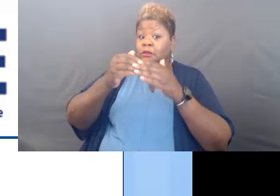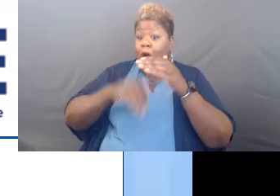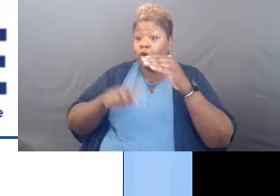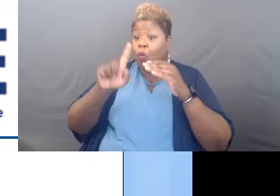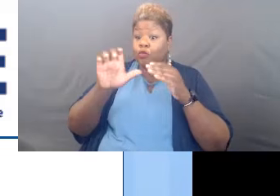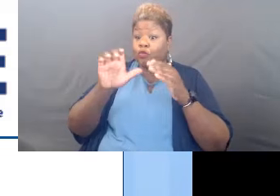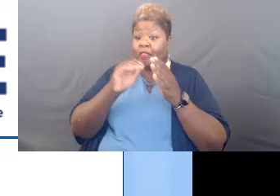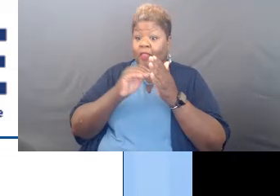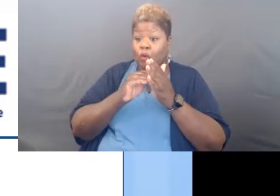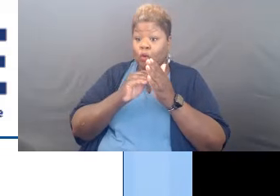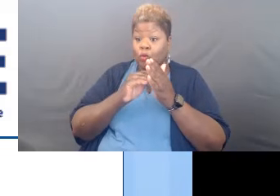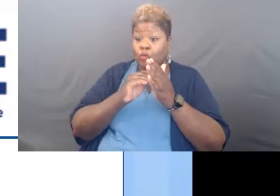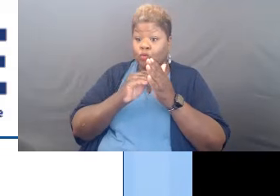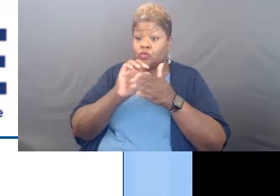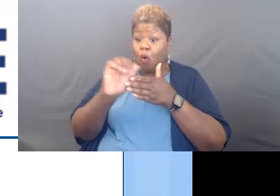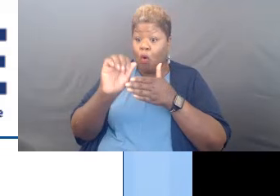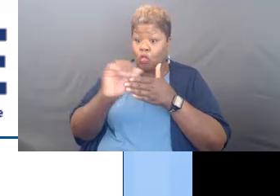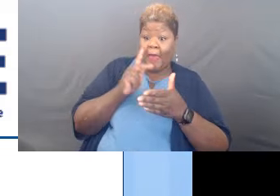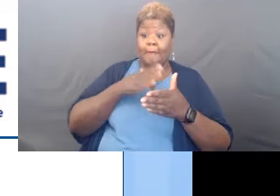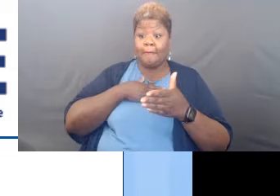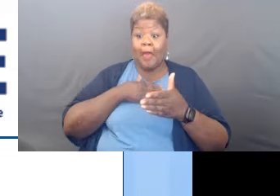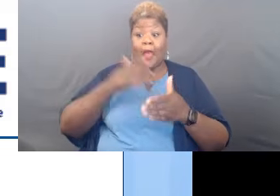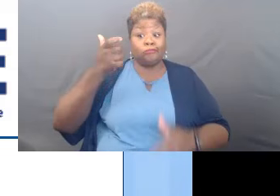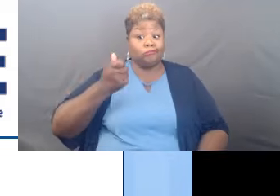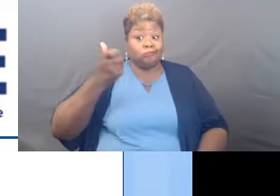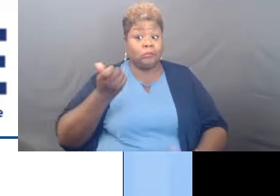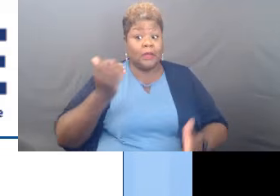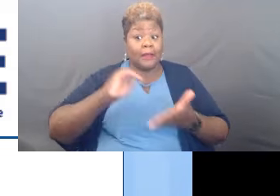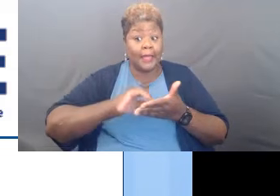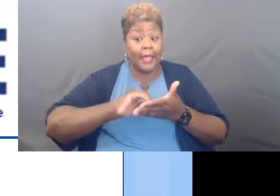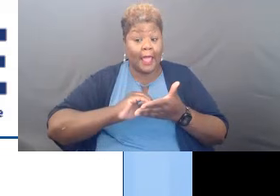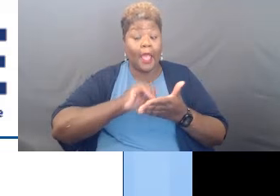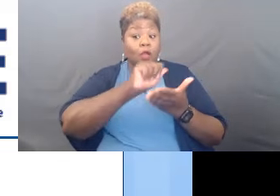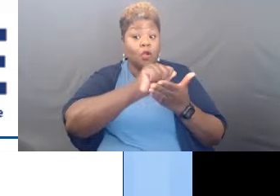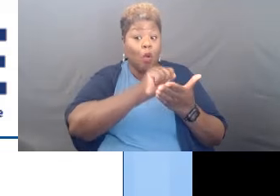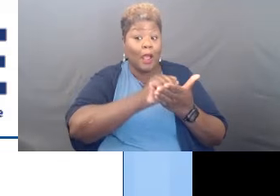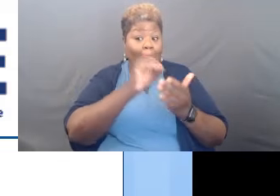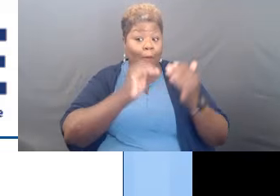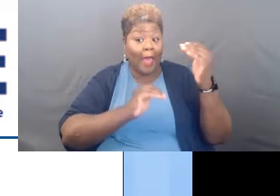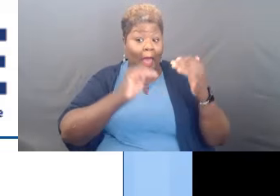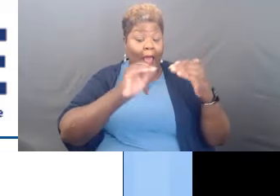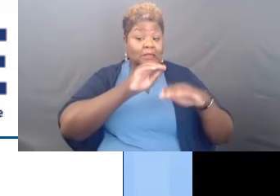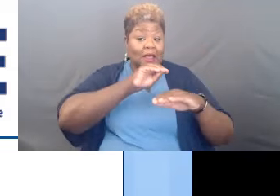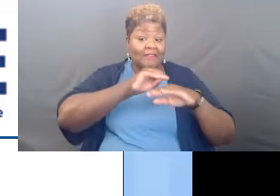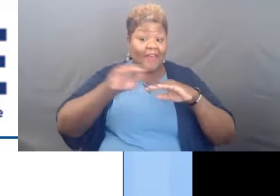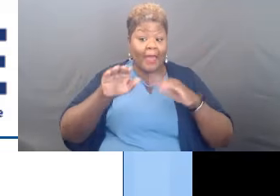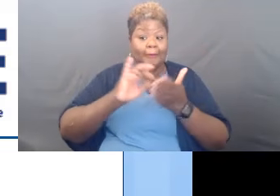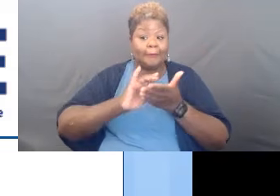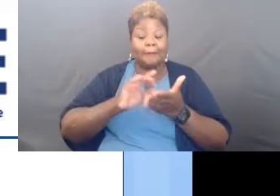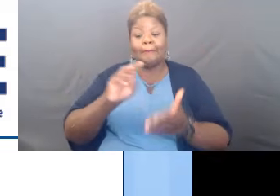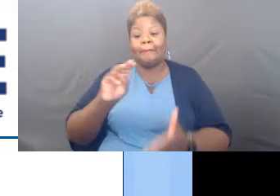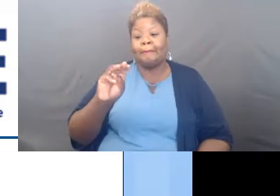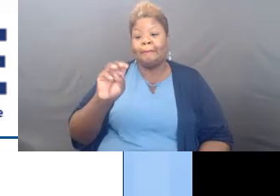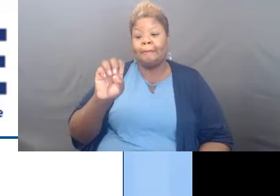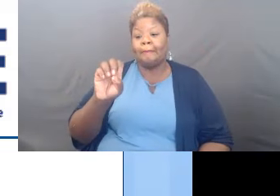SSI again? And they will do that. Your account balance will not affect Medicaid benefits or any other benefits,